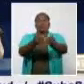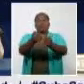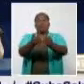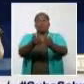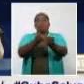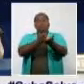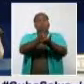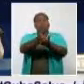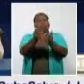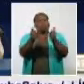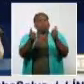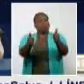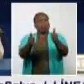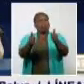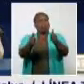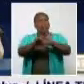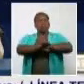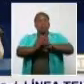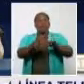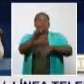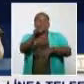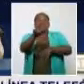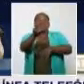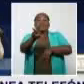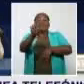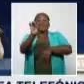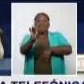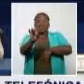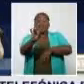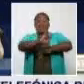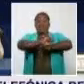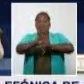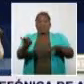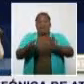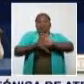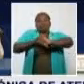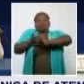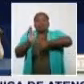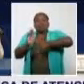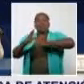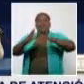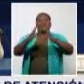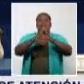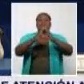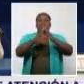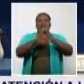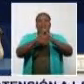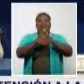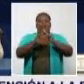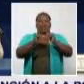the disease in the country who have had a stable evolution,